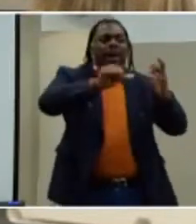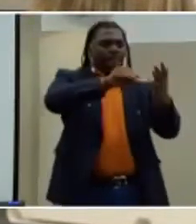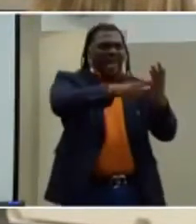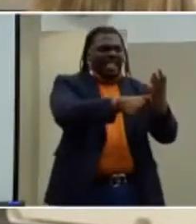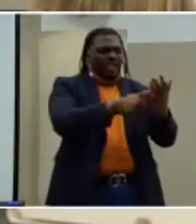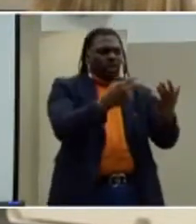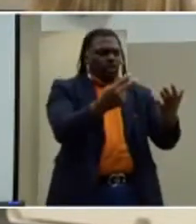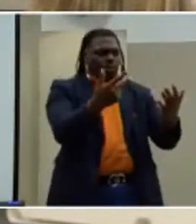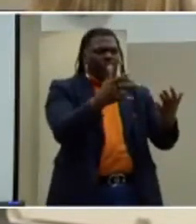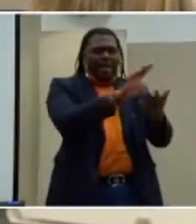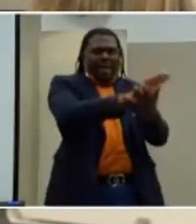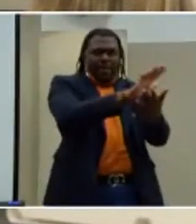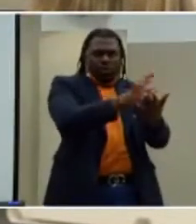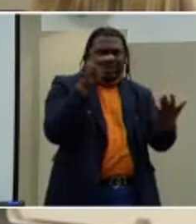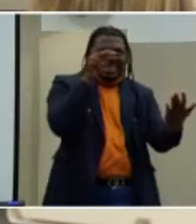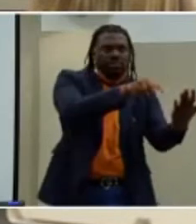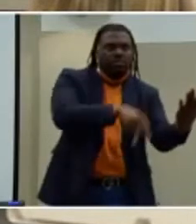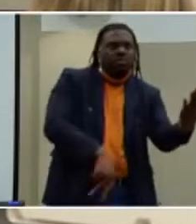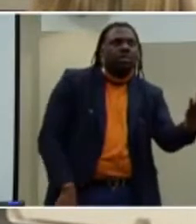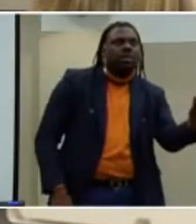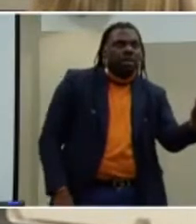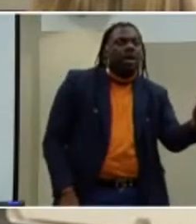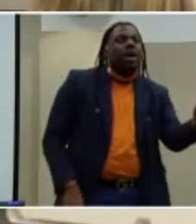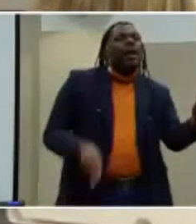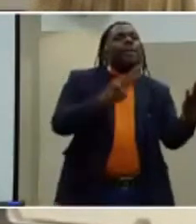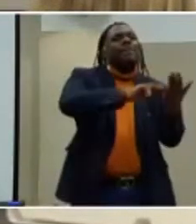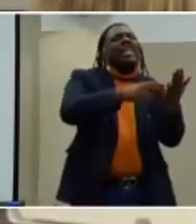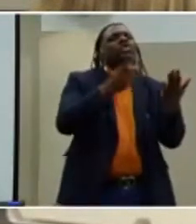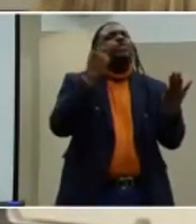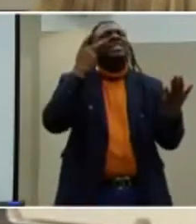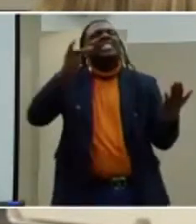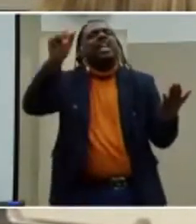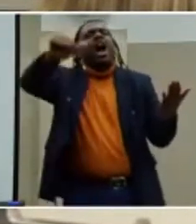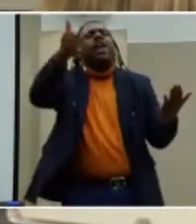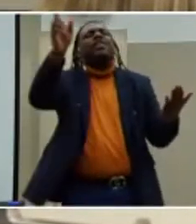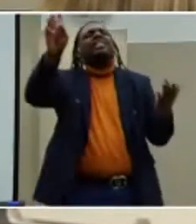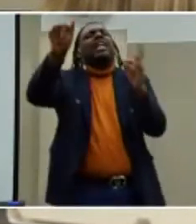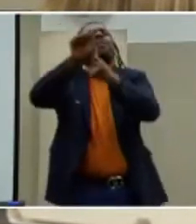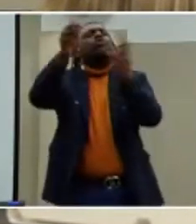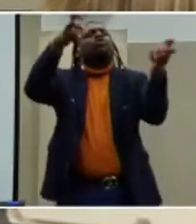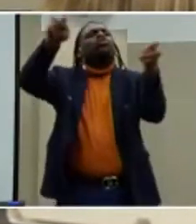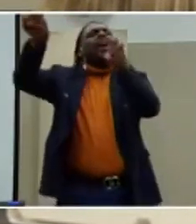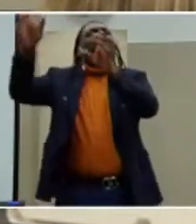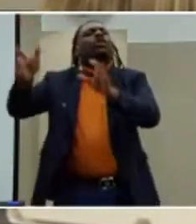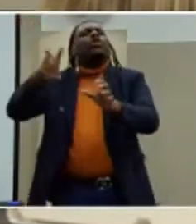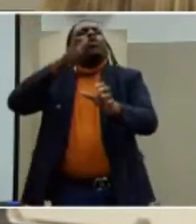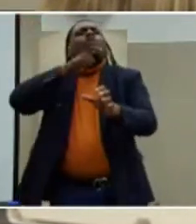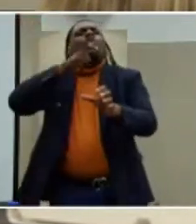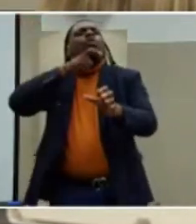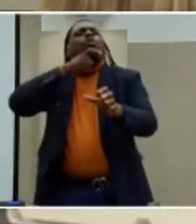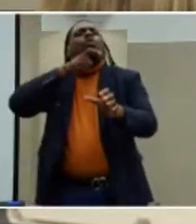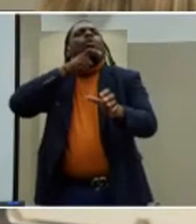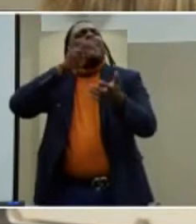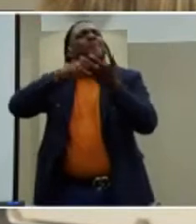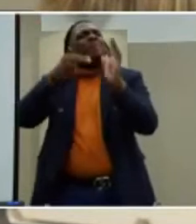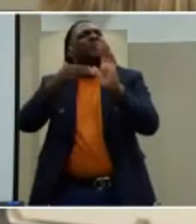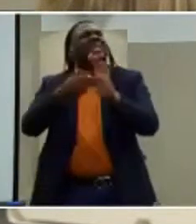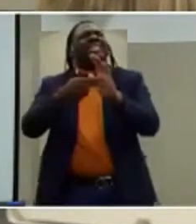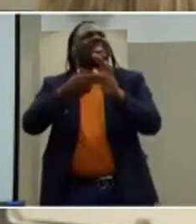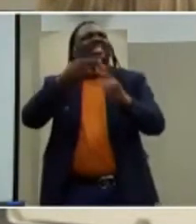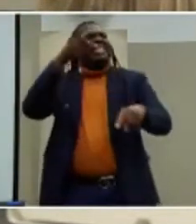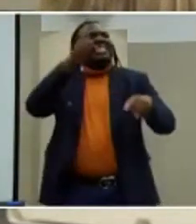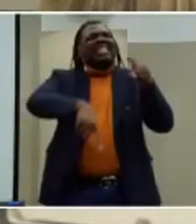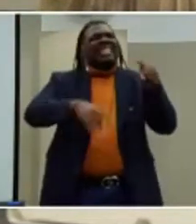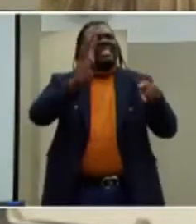3 on the handout, there are blog entries there from other disabled traveler websites covering a period of